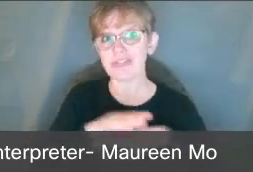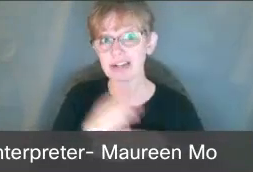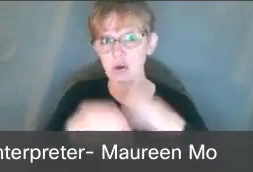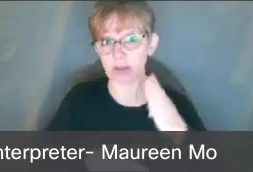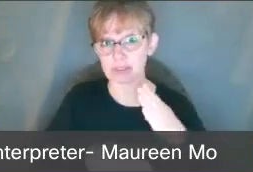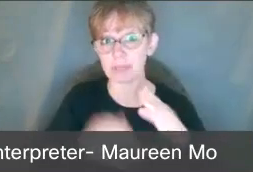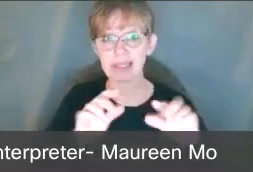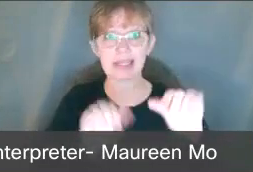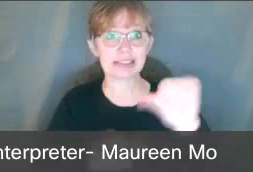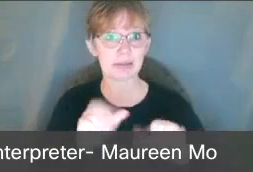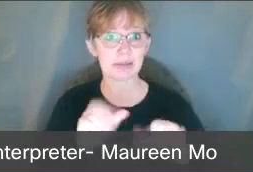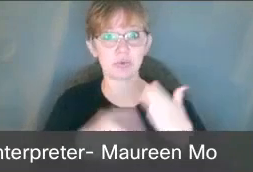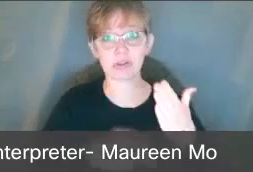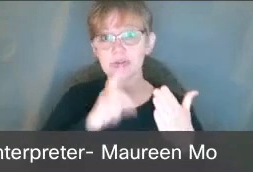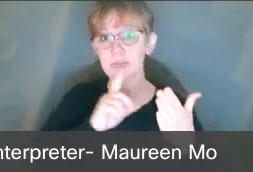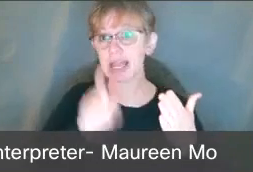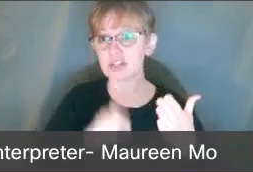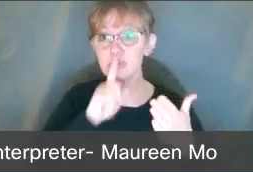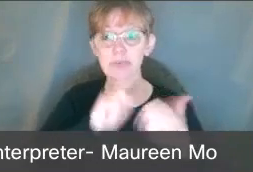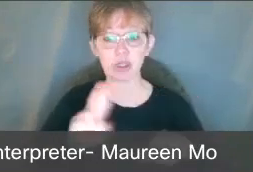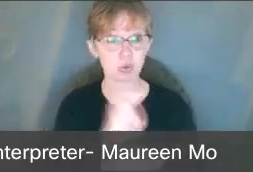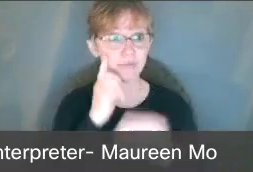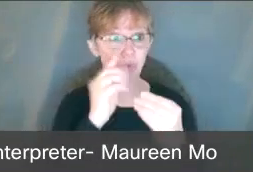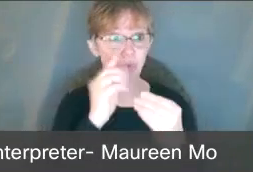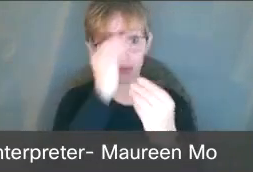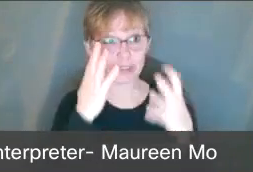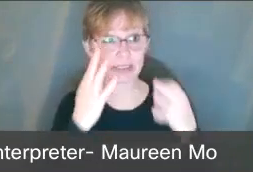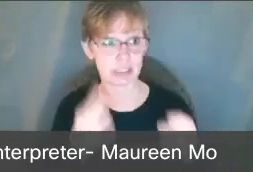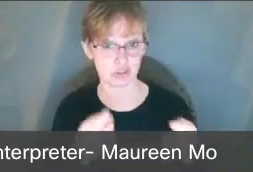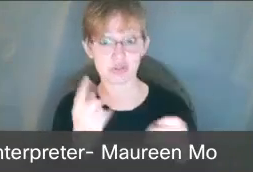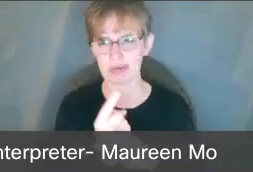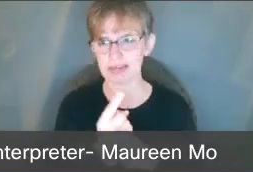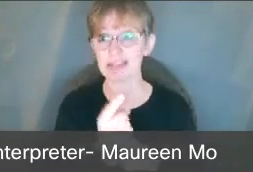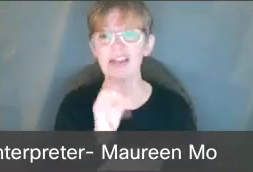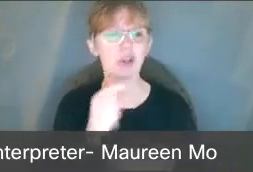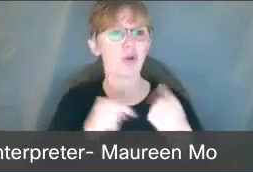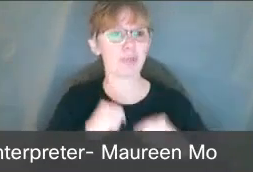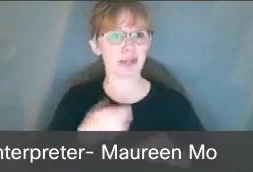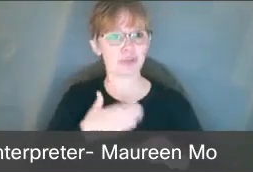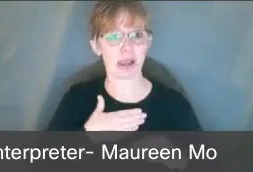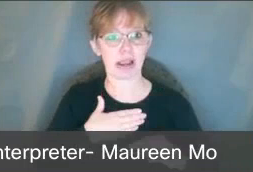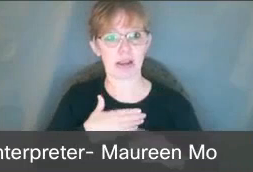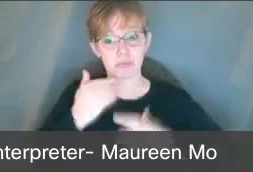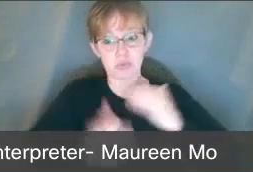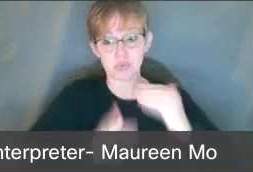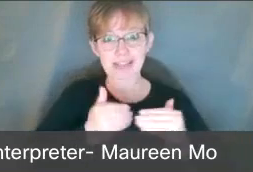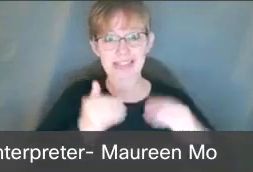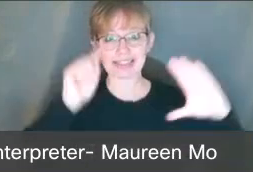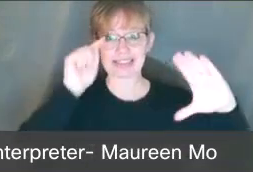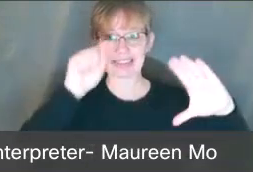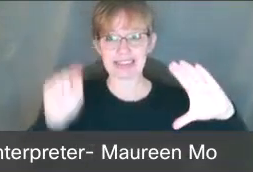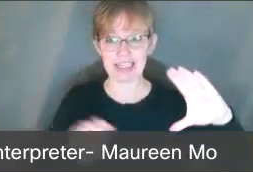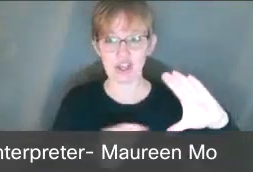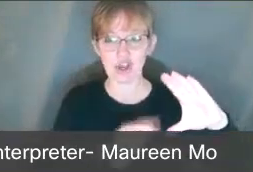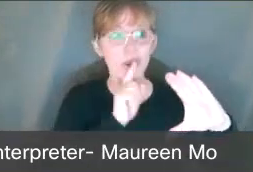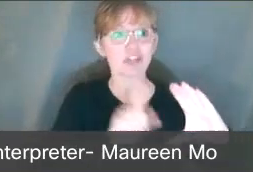to be used to inform those decisions, right? Go back to my process slide, and we have to actually use the